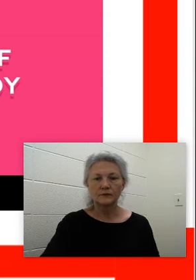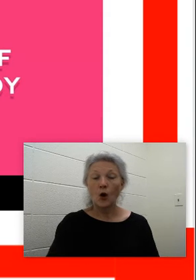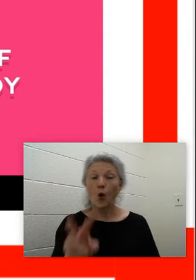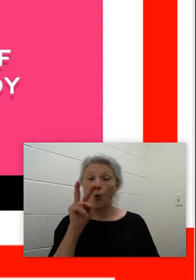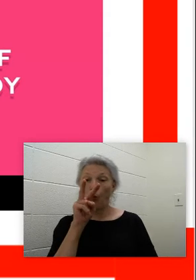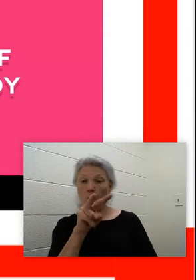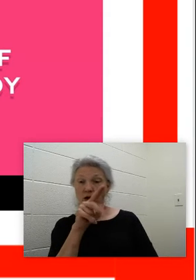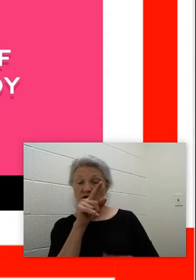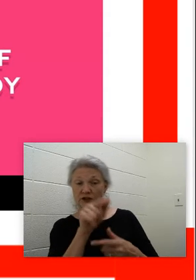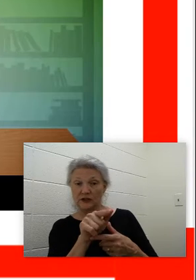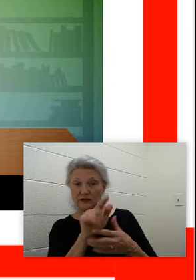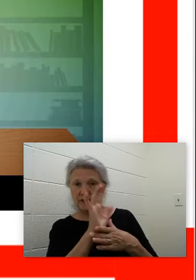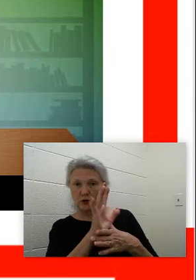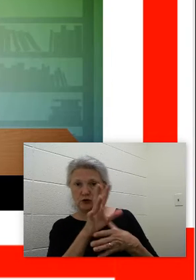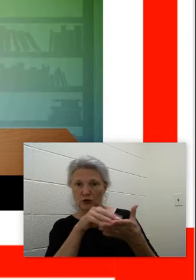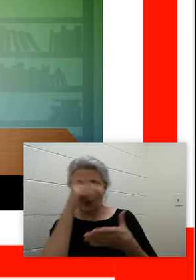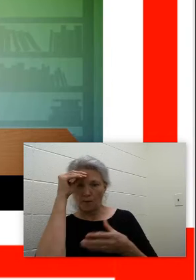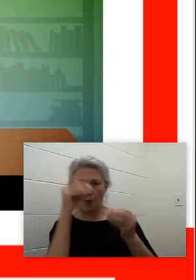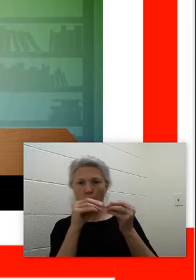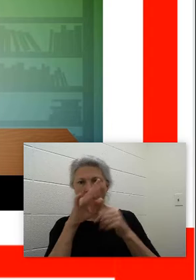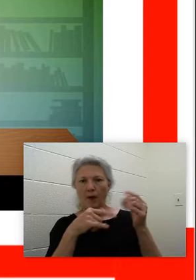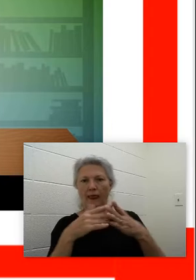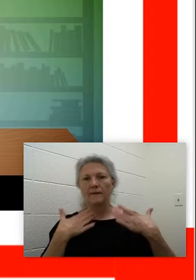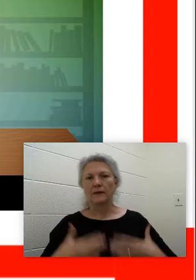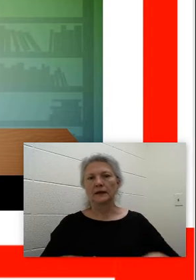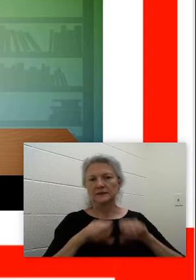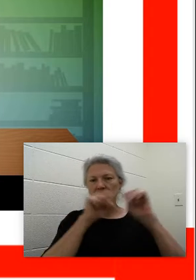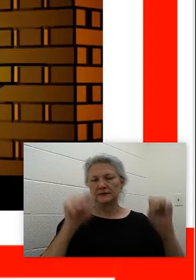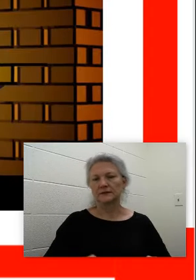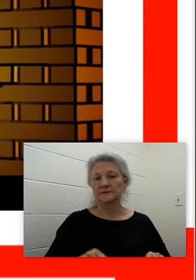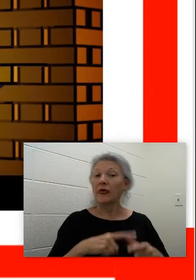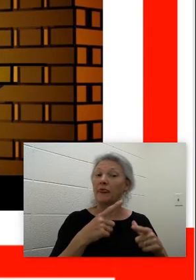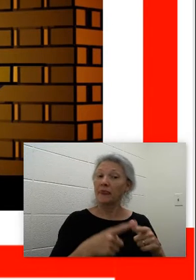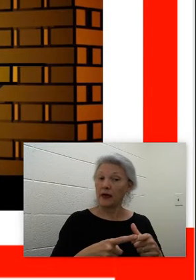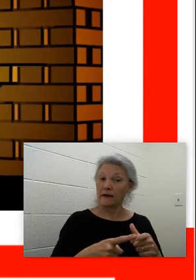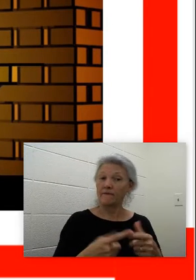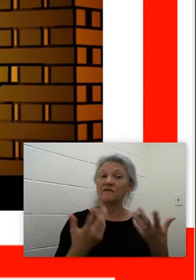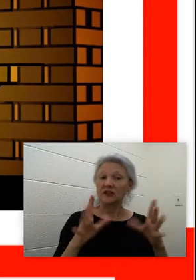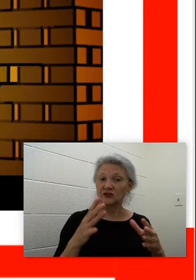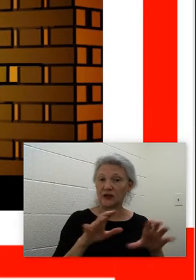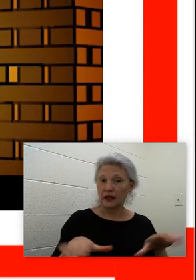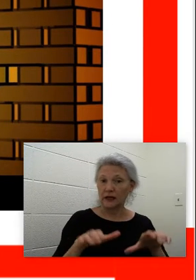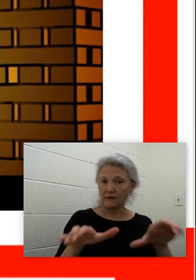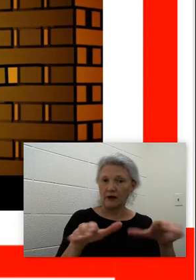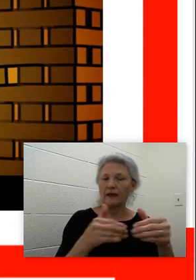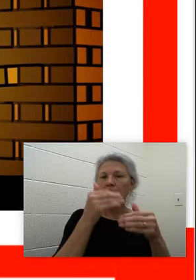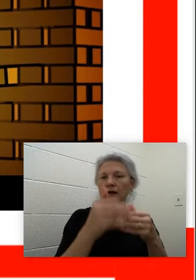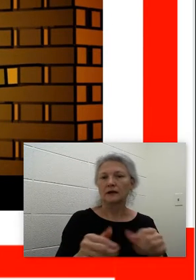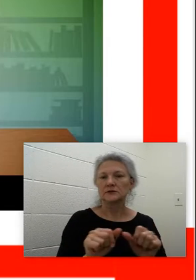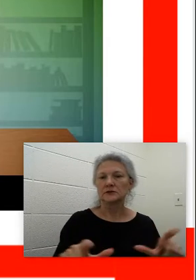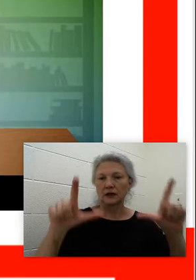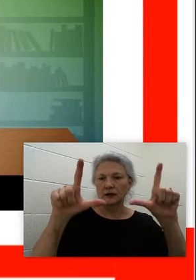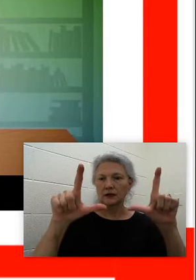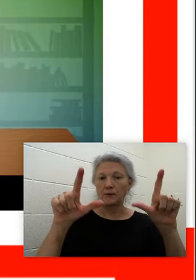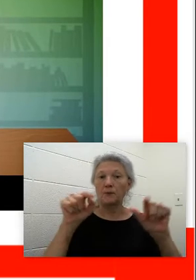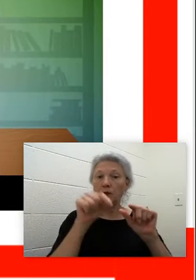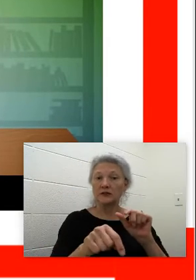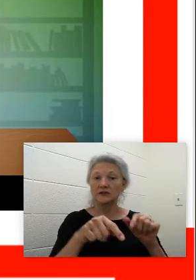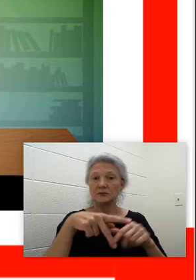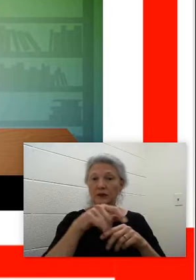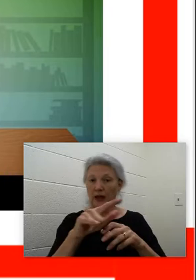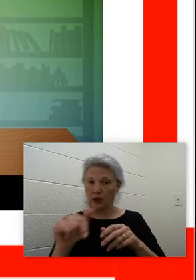Watch this video to learn more about the body systems. Then complete the activity on the next slide. Press play